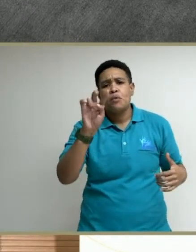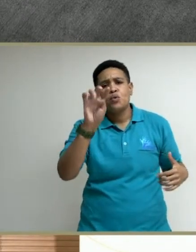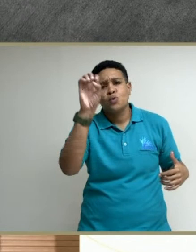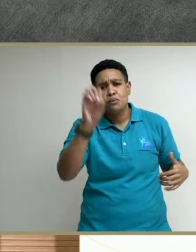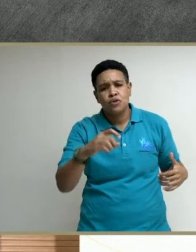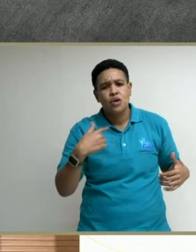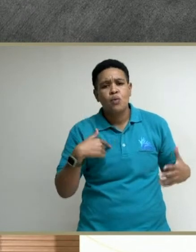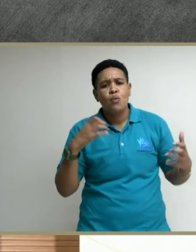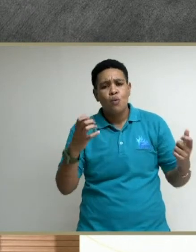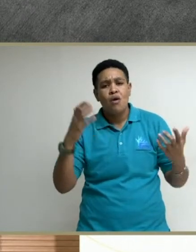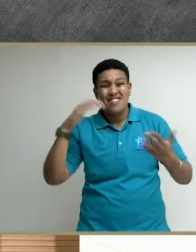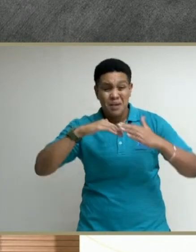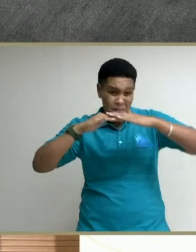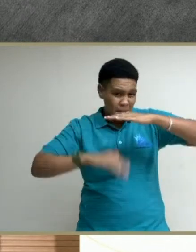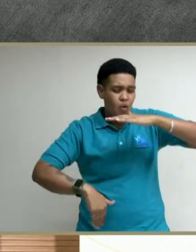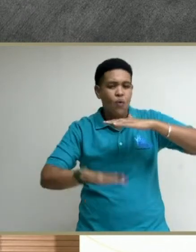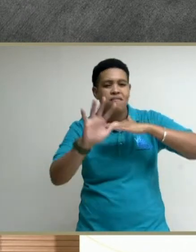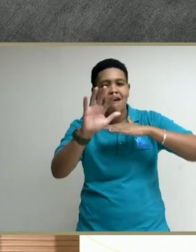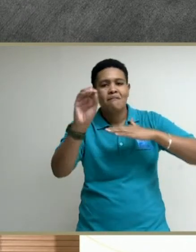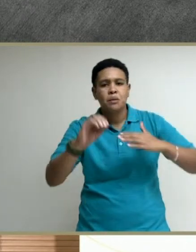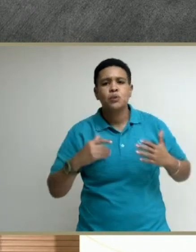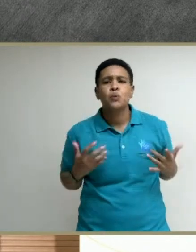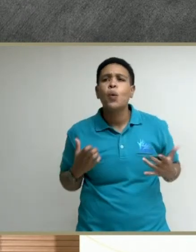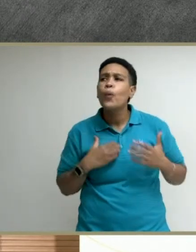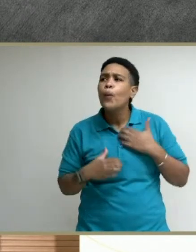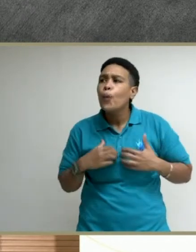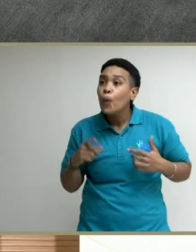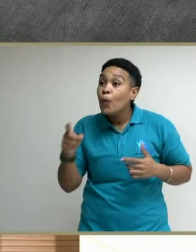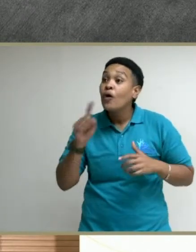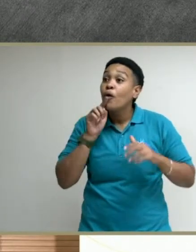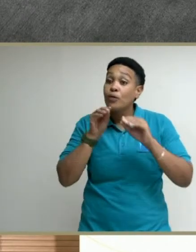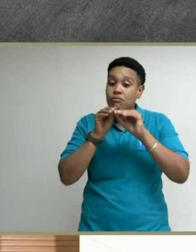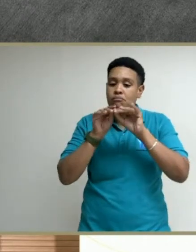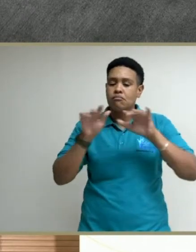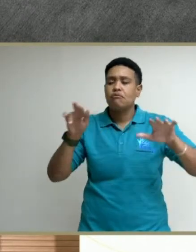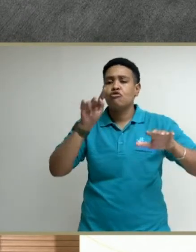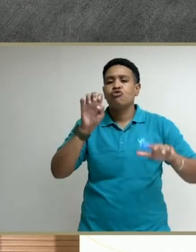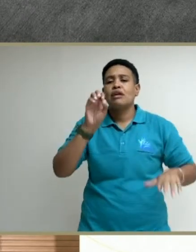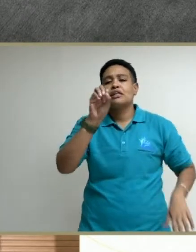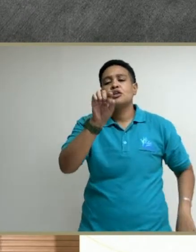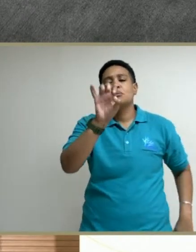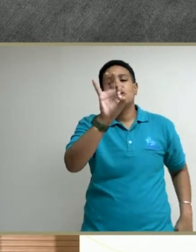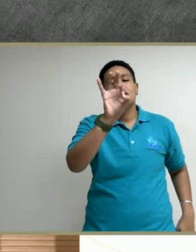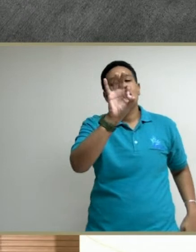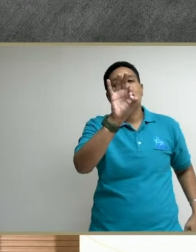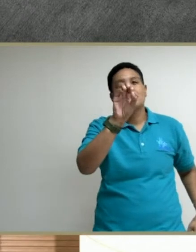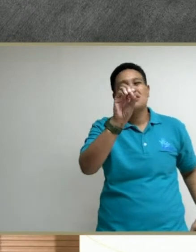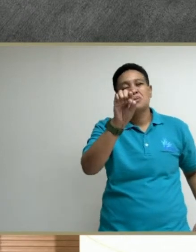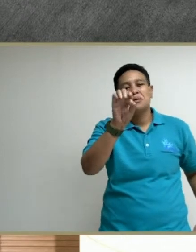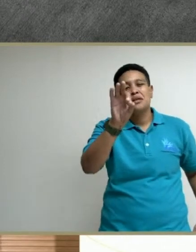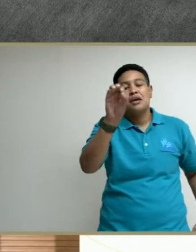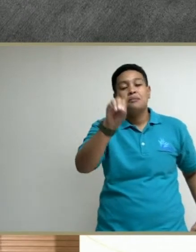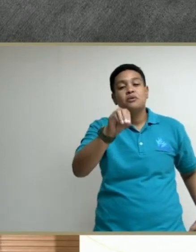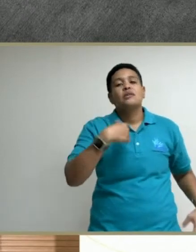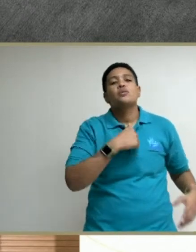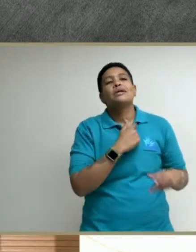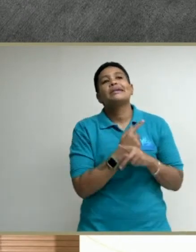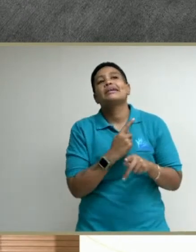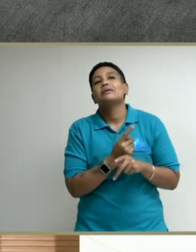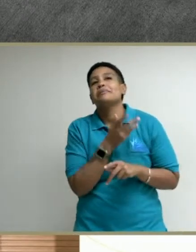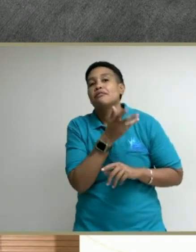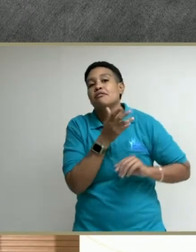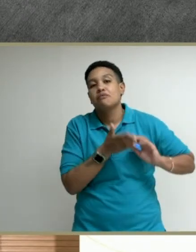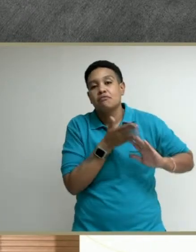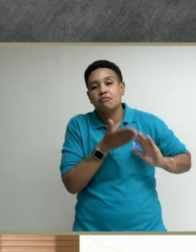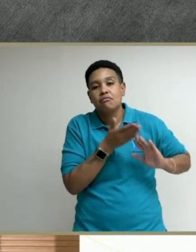We want to get that below 5%. Our reproductive rate is at 0.9%, and we want to keep it there,